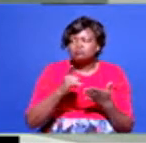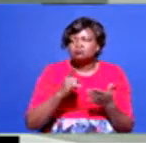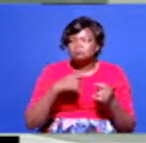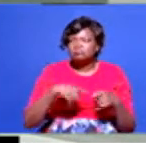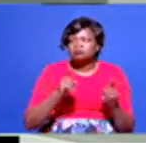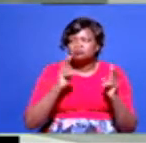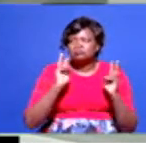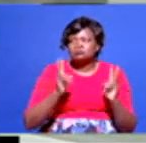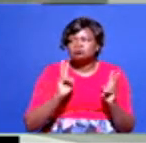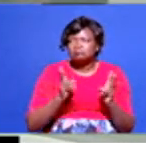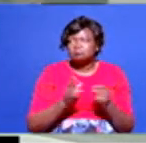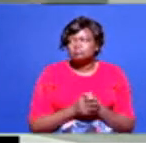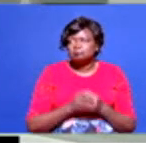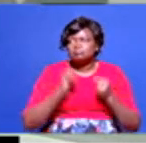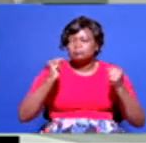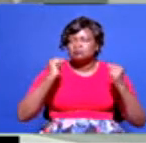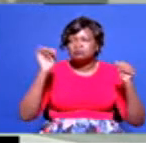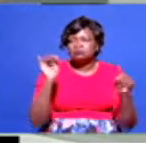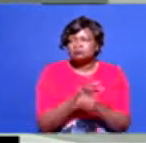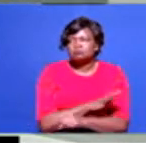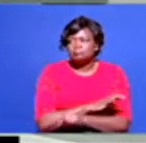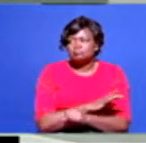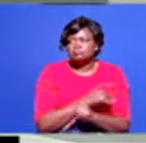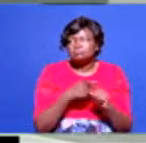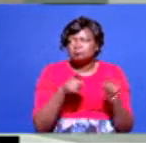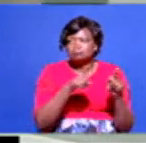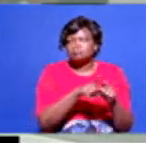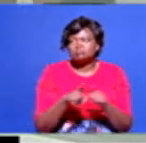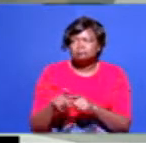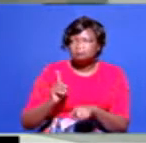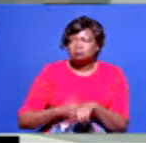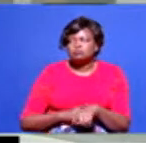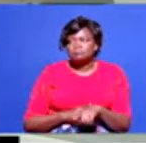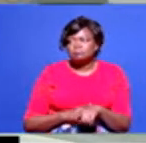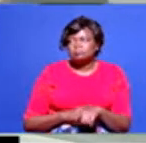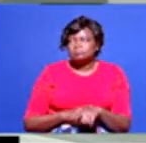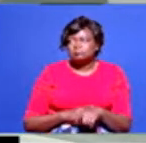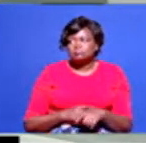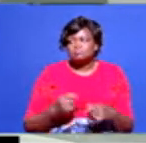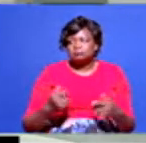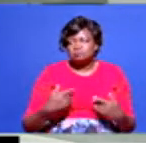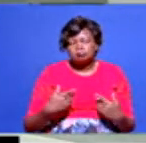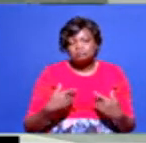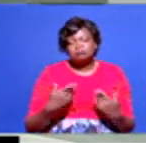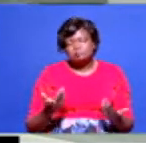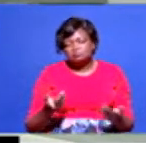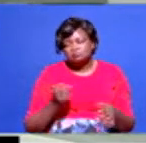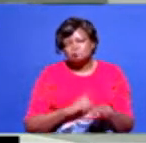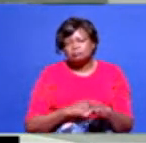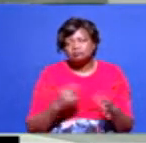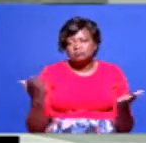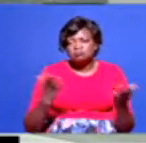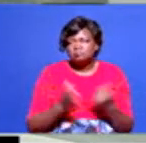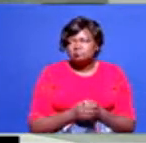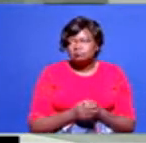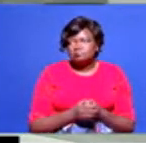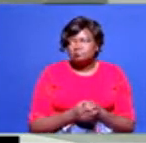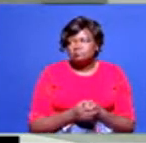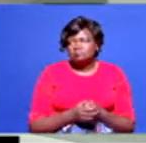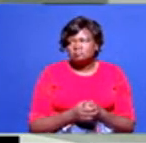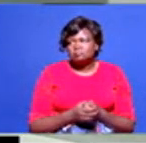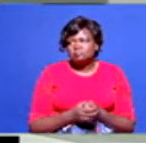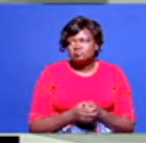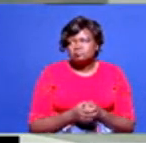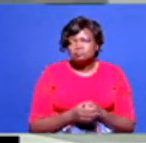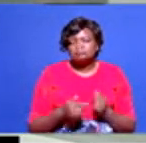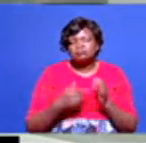very, very powerful. But at the same time, as you said, you know, he had his moments where he would show his human